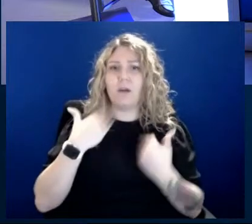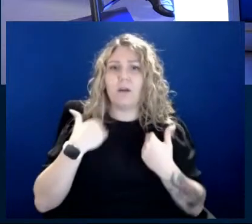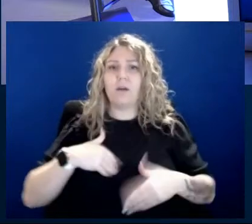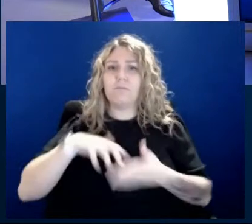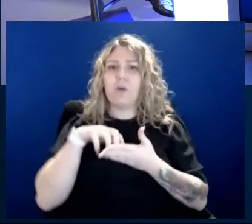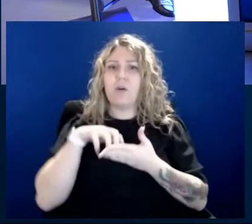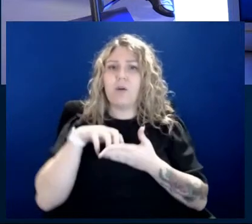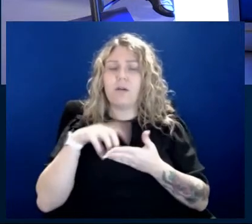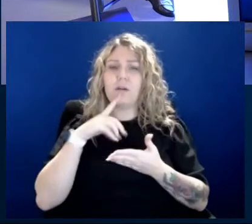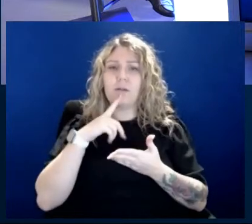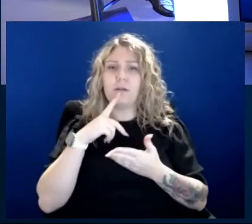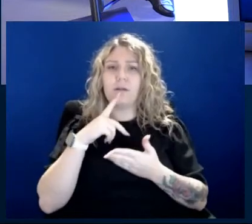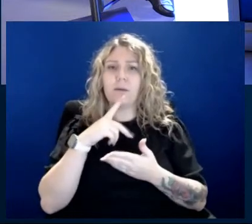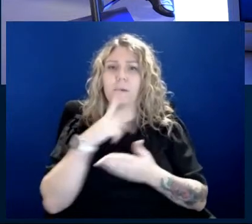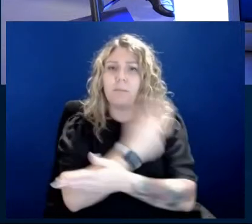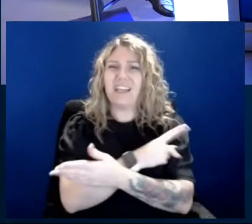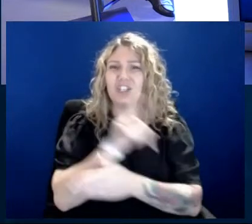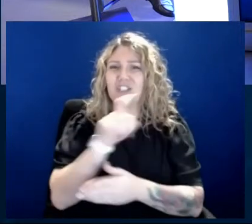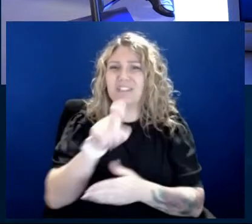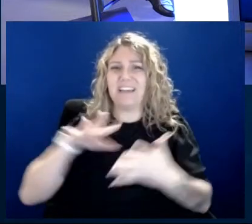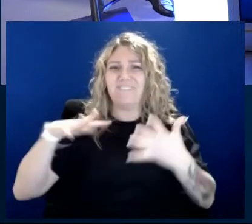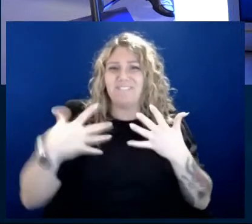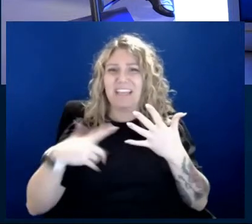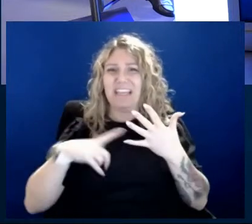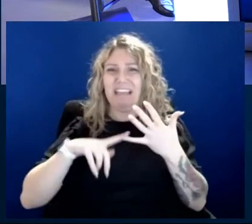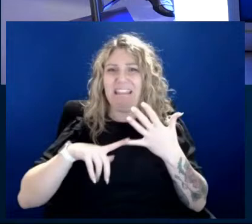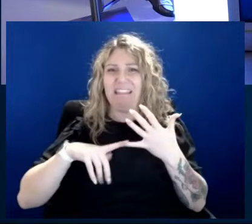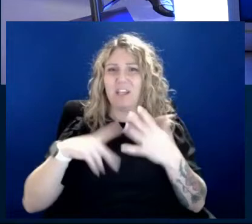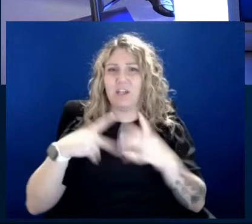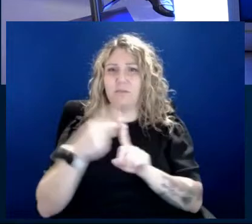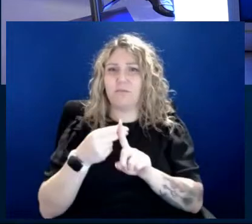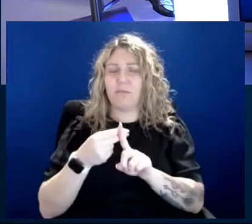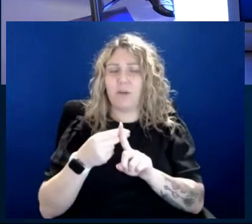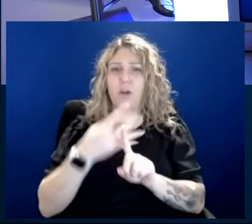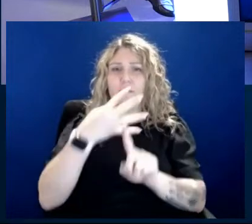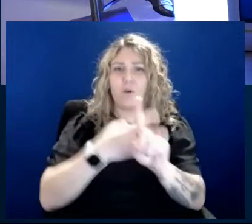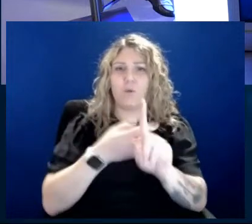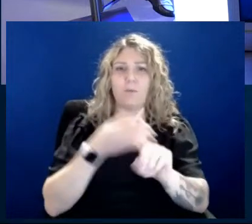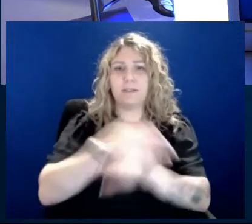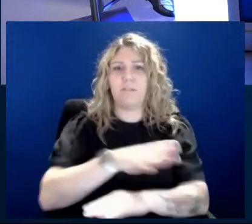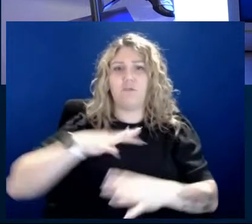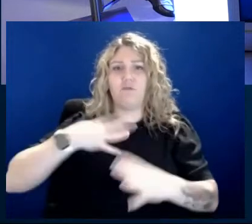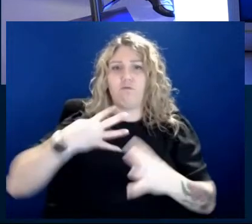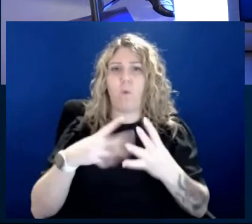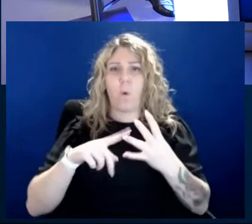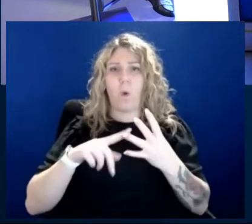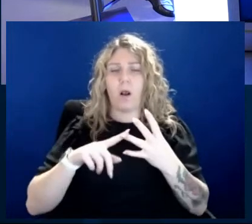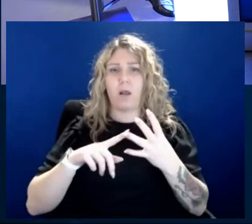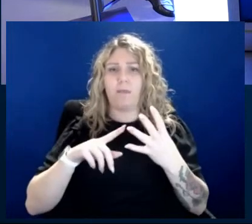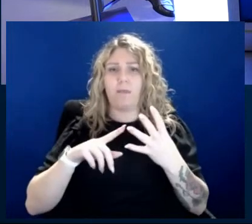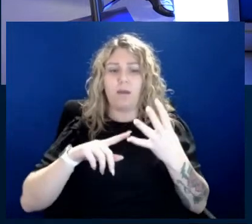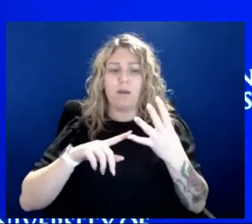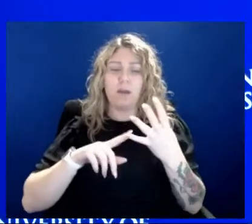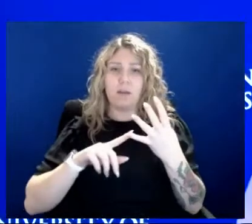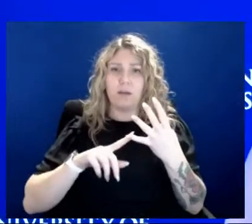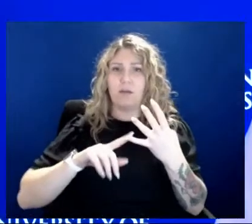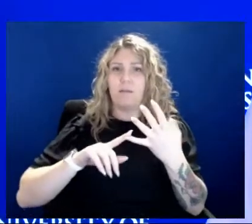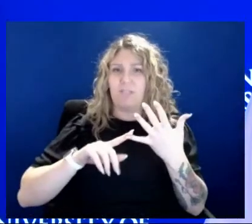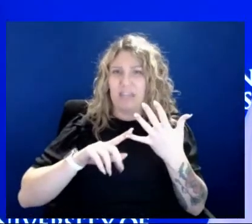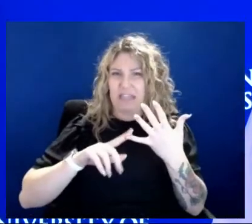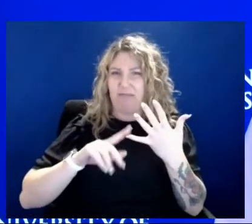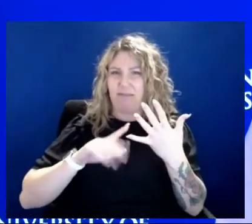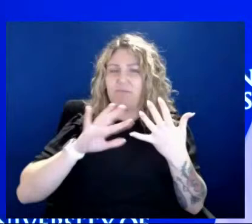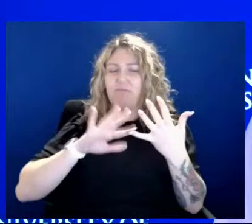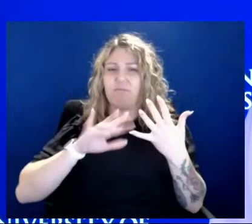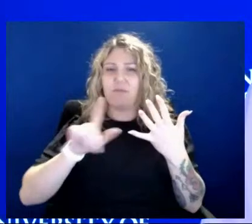fifth shot 4 months after their fourth shot, since the CDC is suggesting another booster after 50? Yeah, I think that was buried in